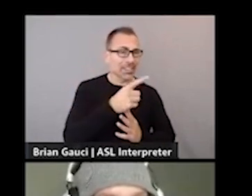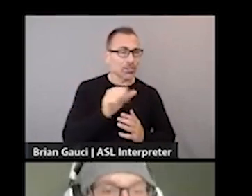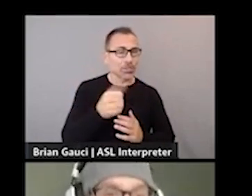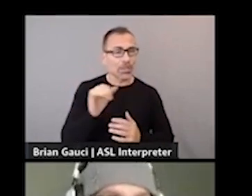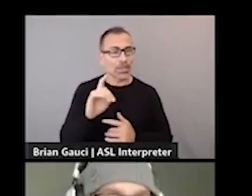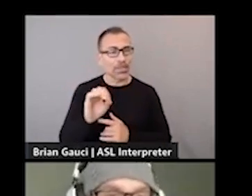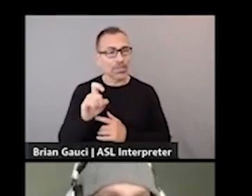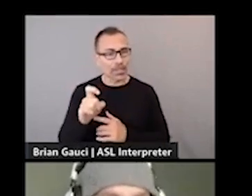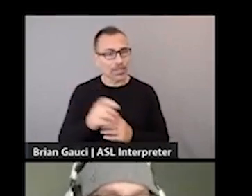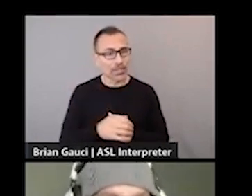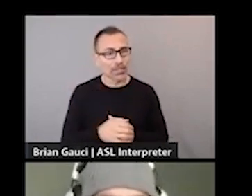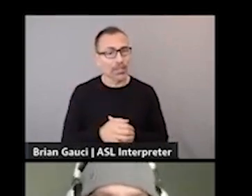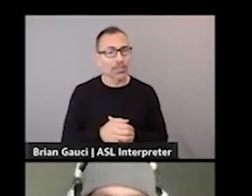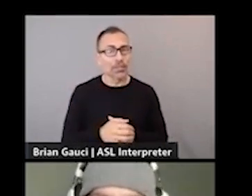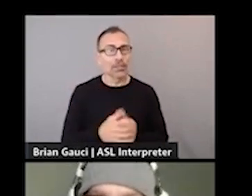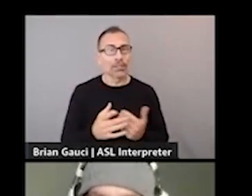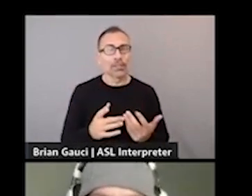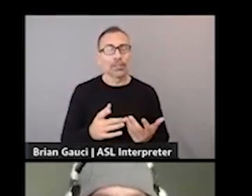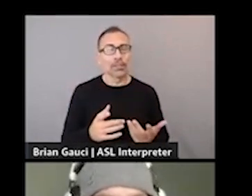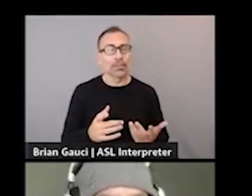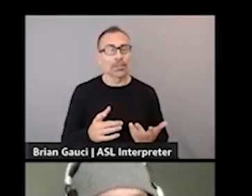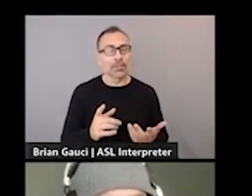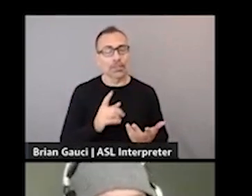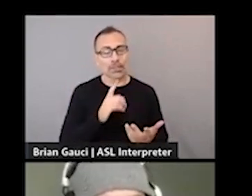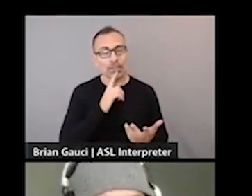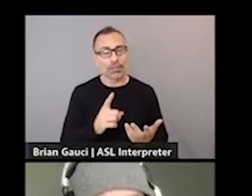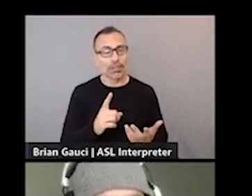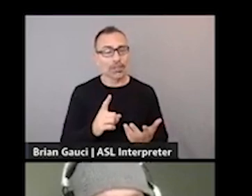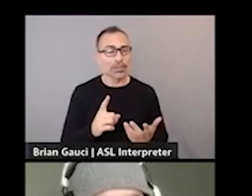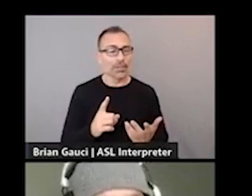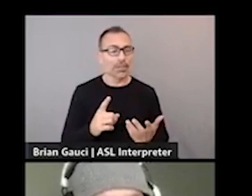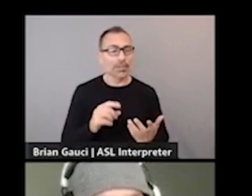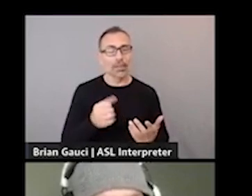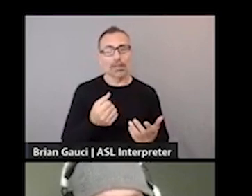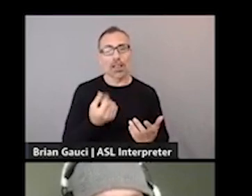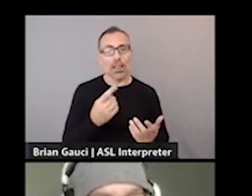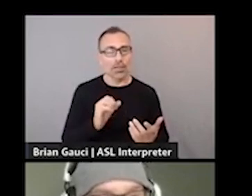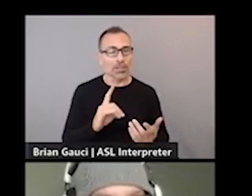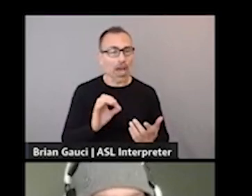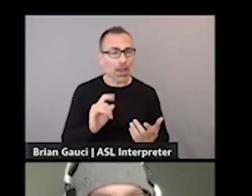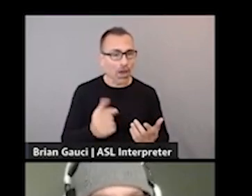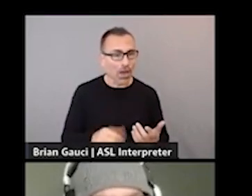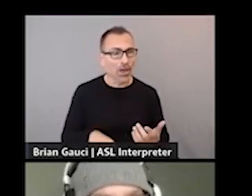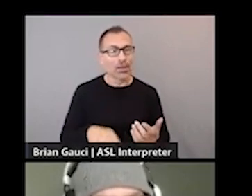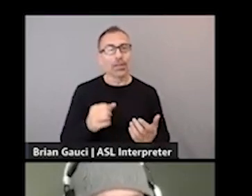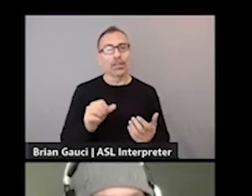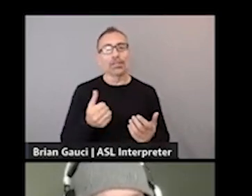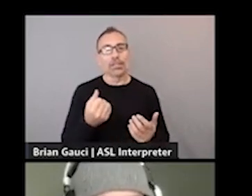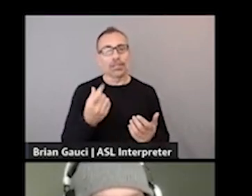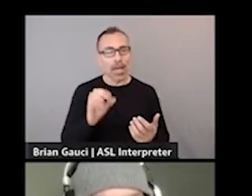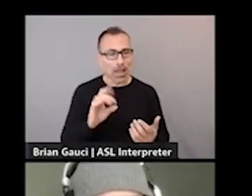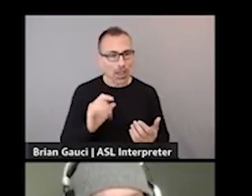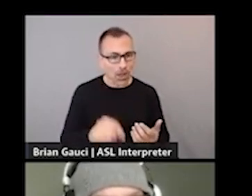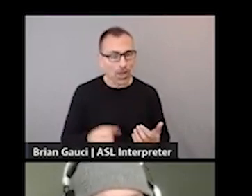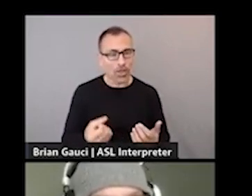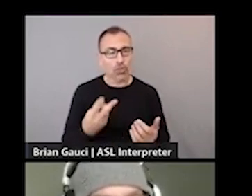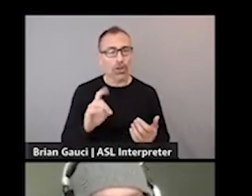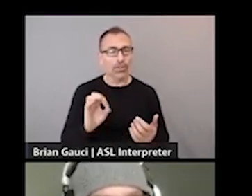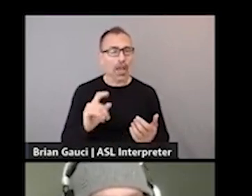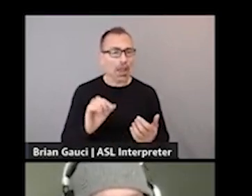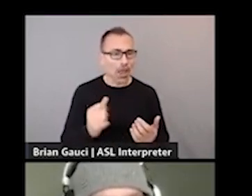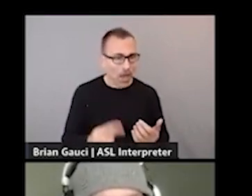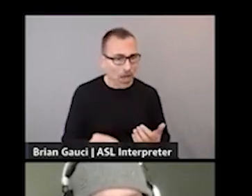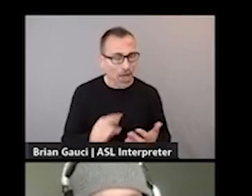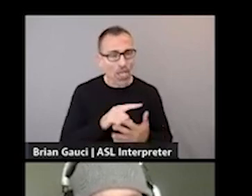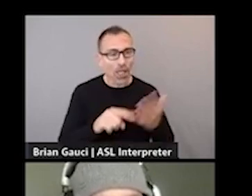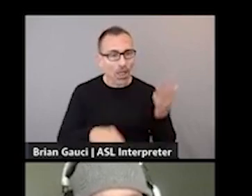So it's like November 10th in log.log, 11.log, 12.log, and then they have scripts to delete it.